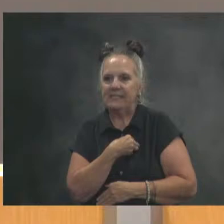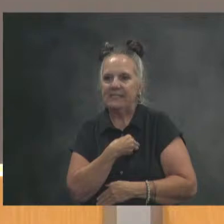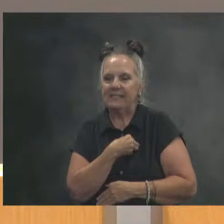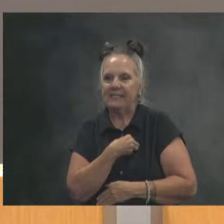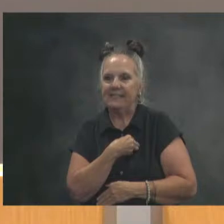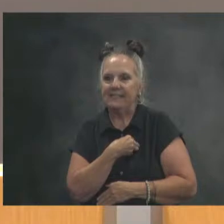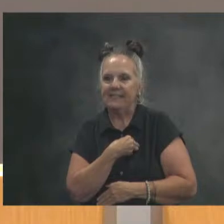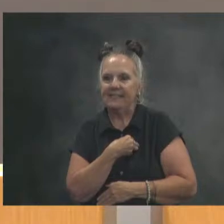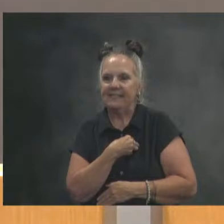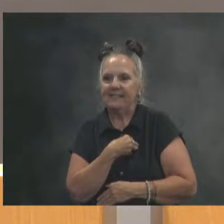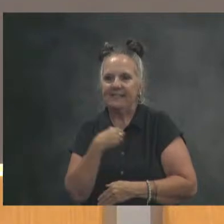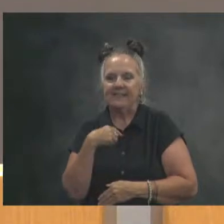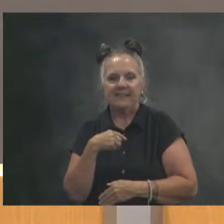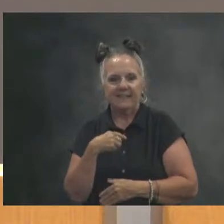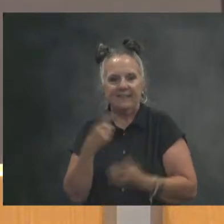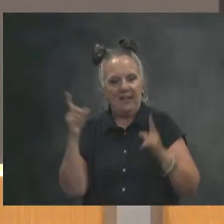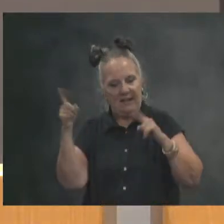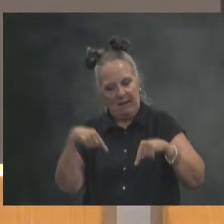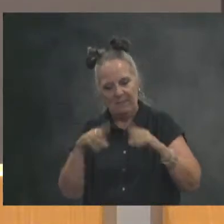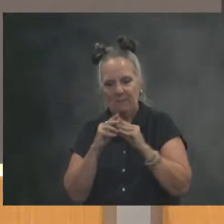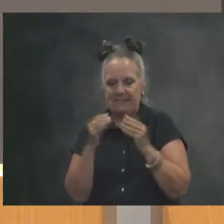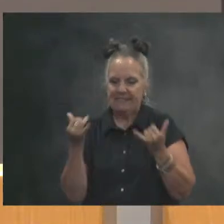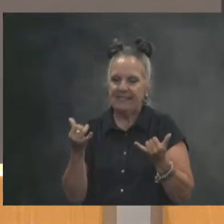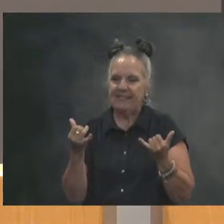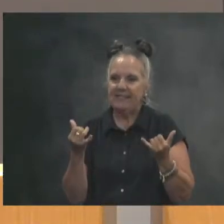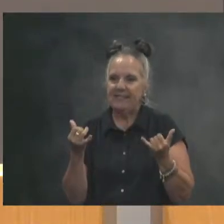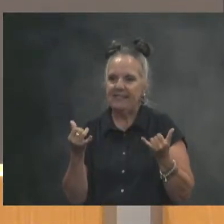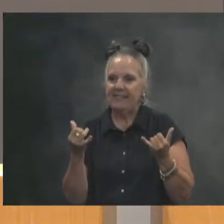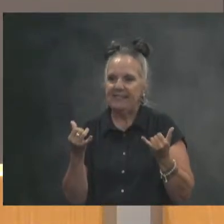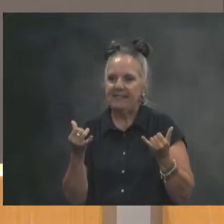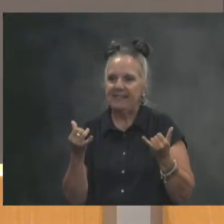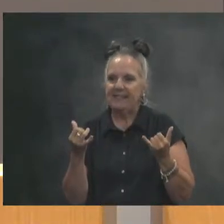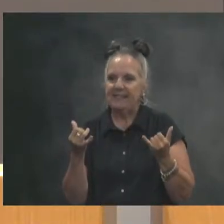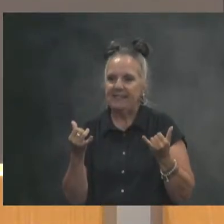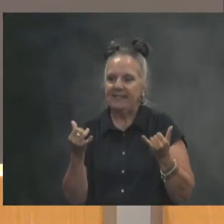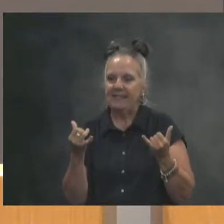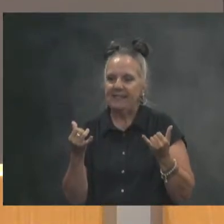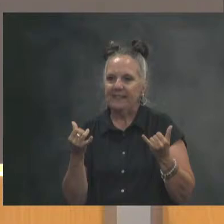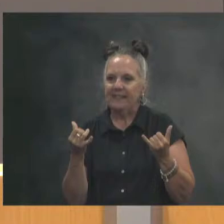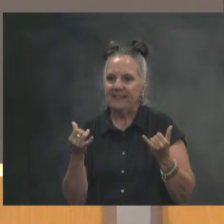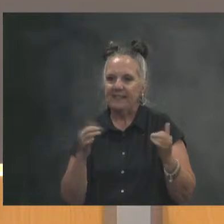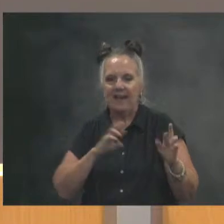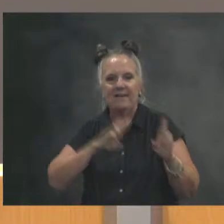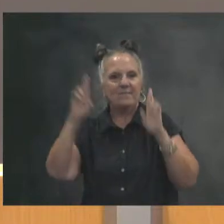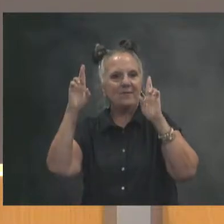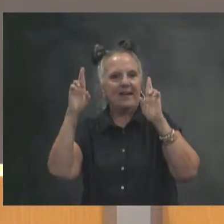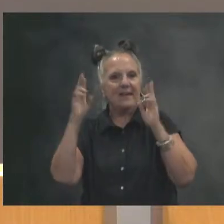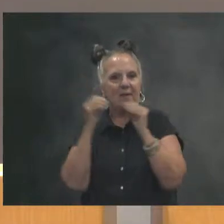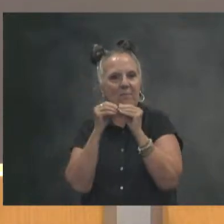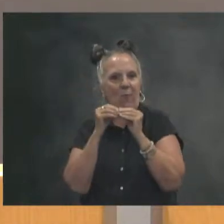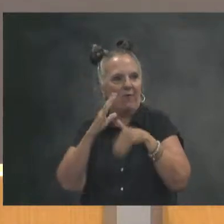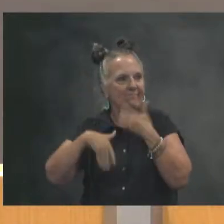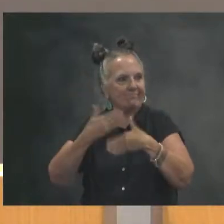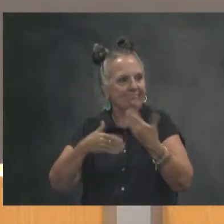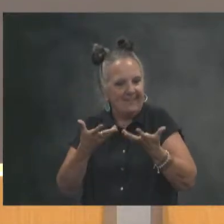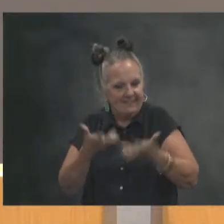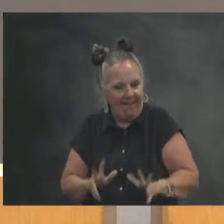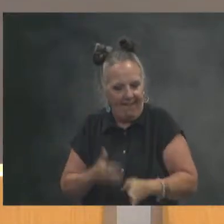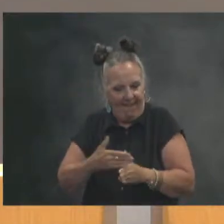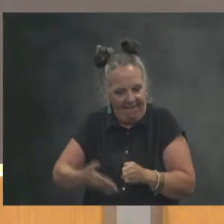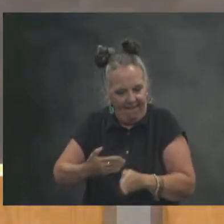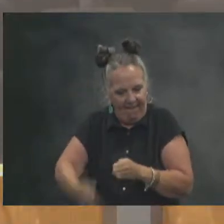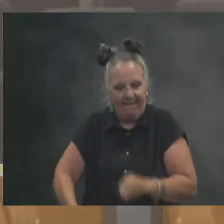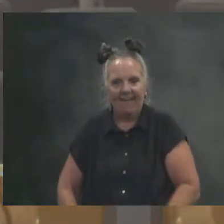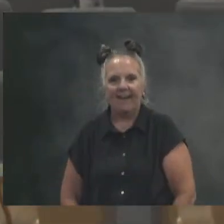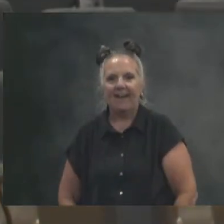have sat here throughout this meeting today. And I have a lot of ideas, so I'm ready to get some work done. Thank you all for your time.